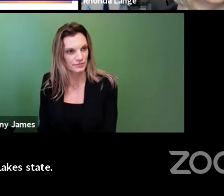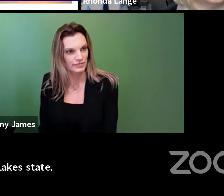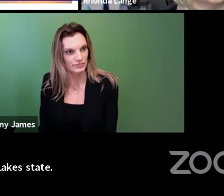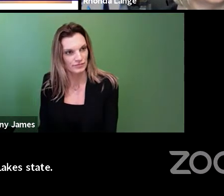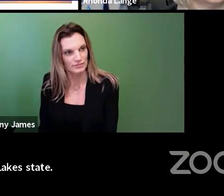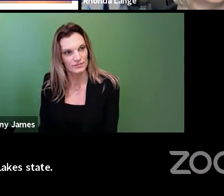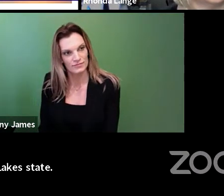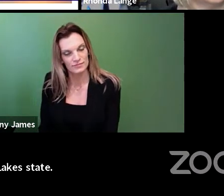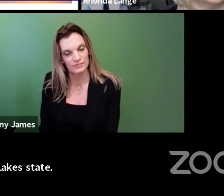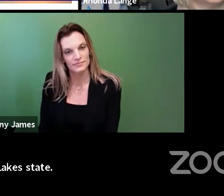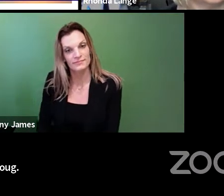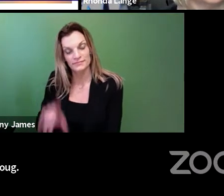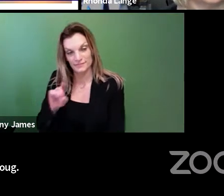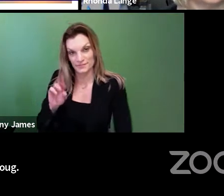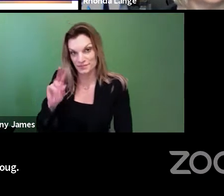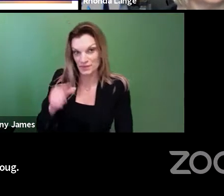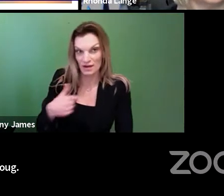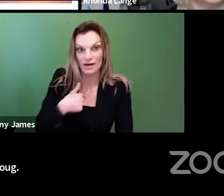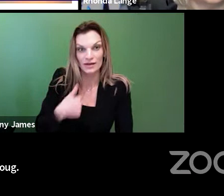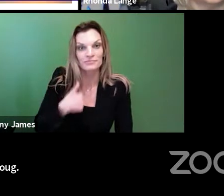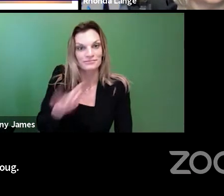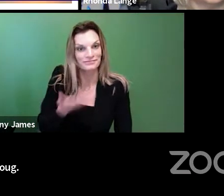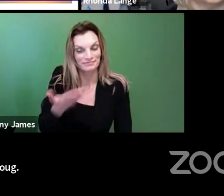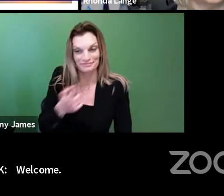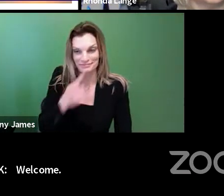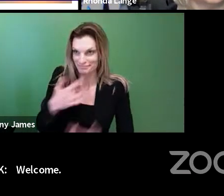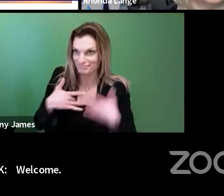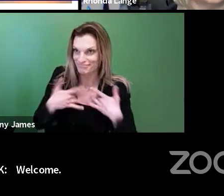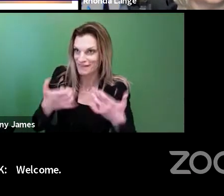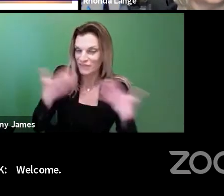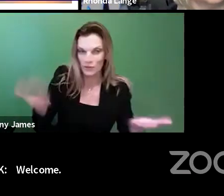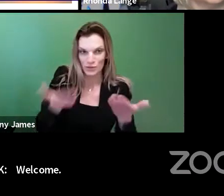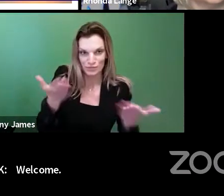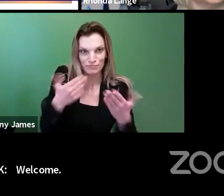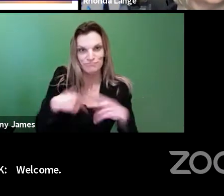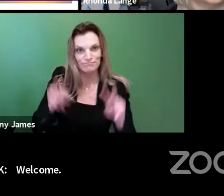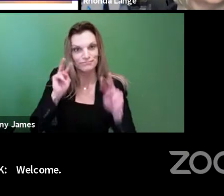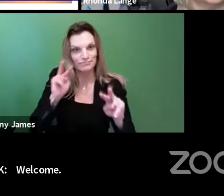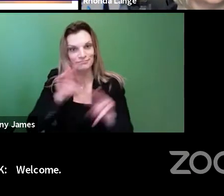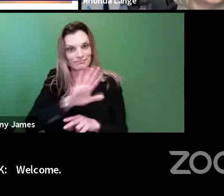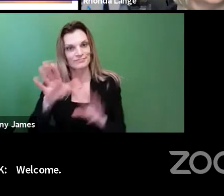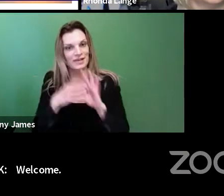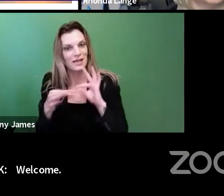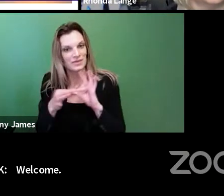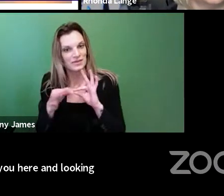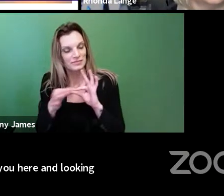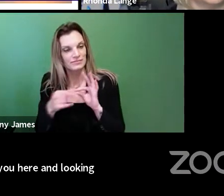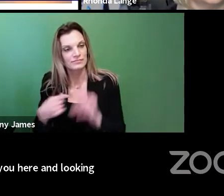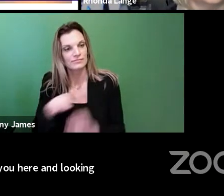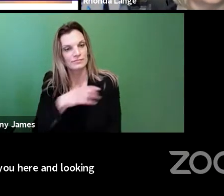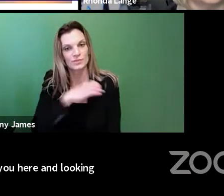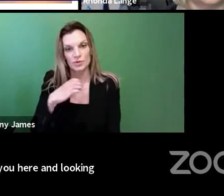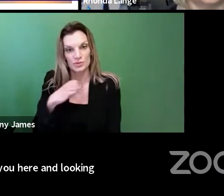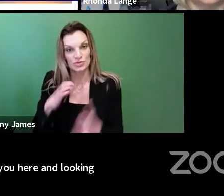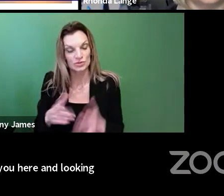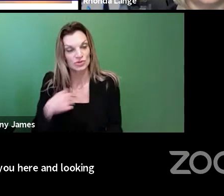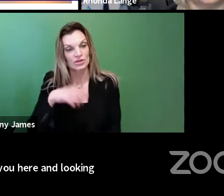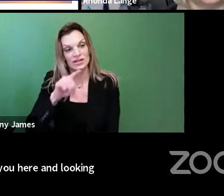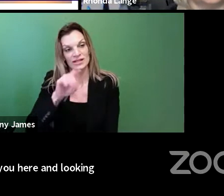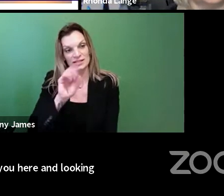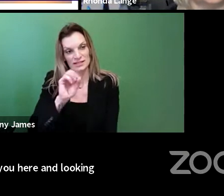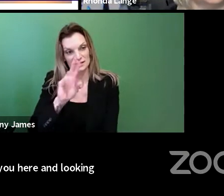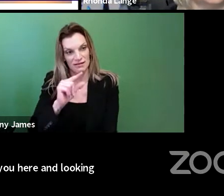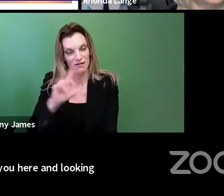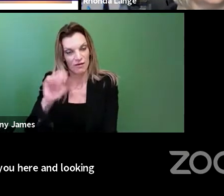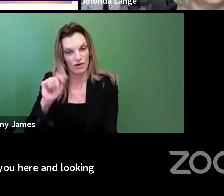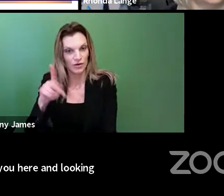Well, welcome. I'm very pleased to have all of you here and looking forward to your comments. I'm Commissioner Doug Clark, and I am